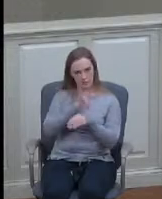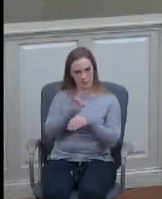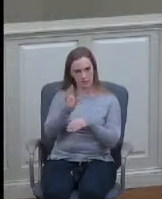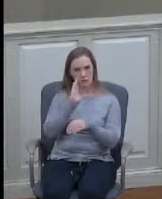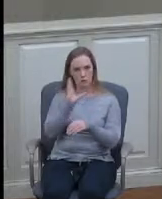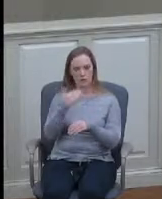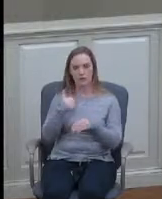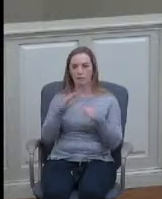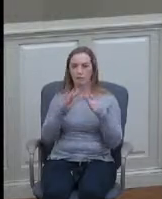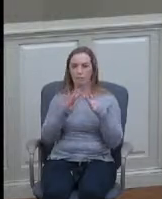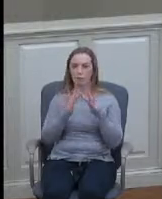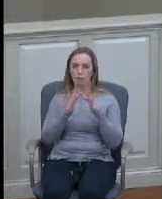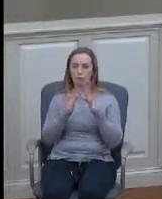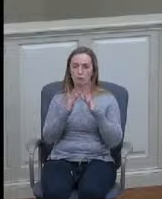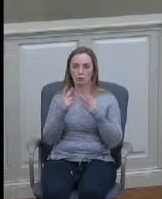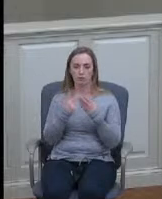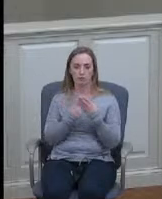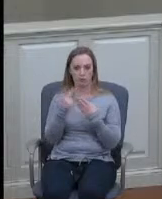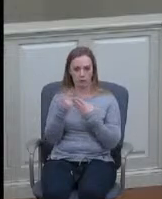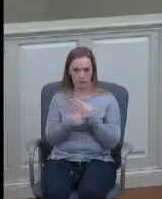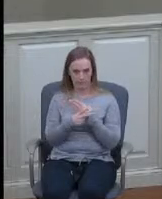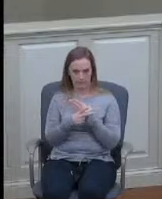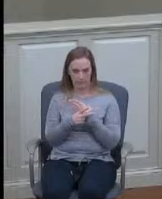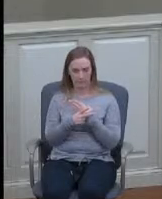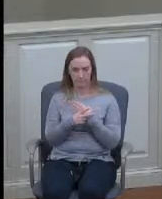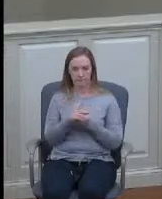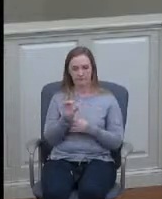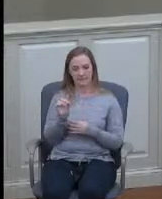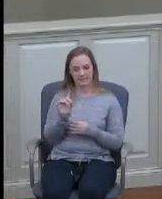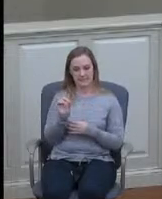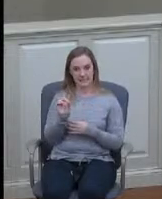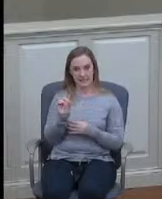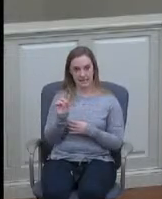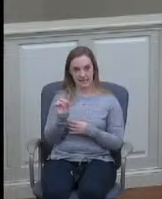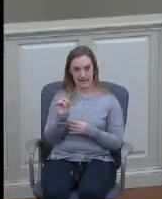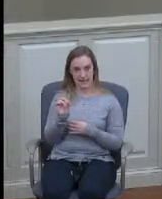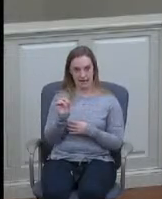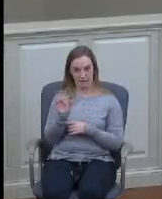virtual program. Danville's own